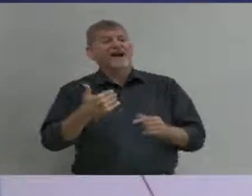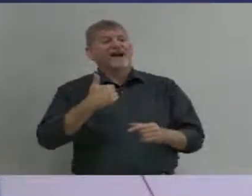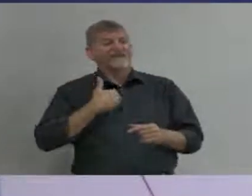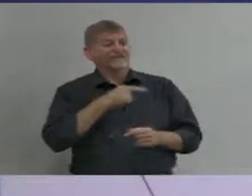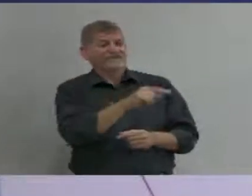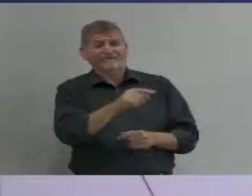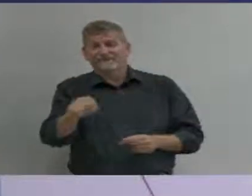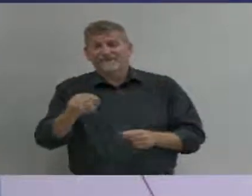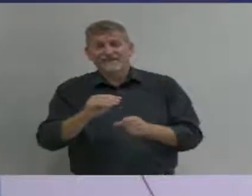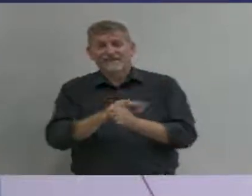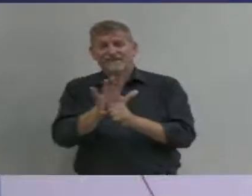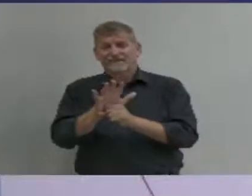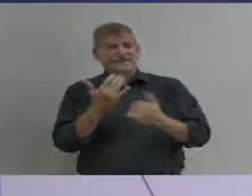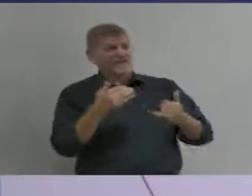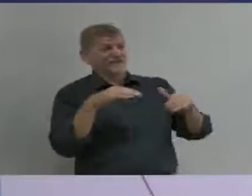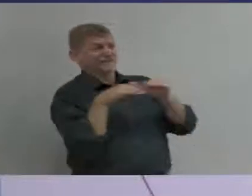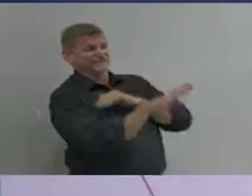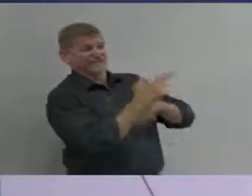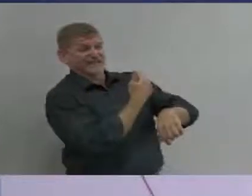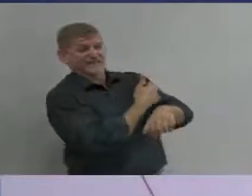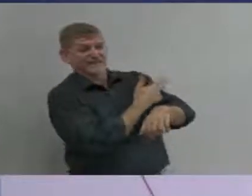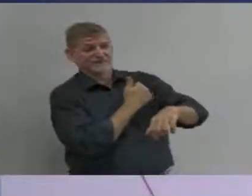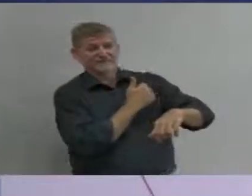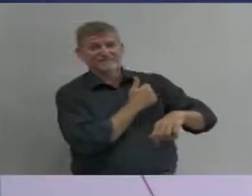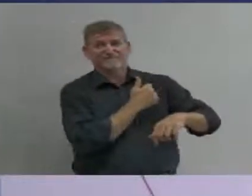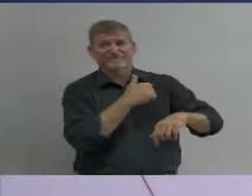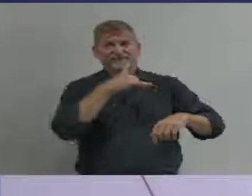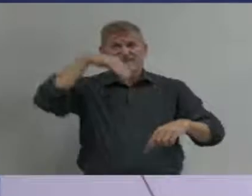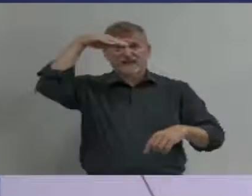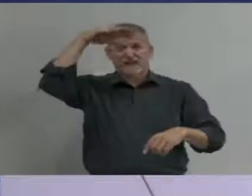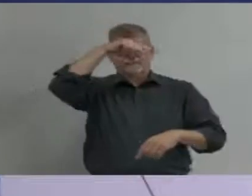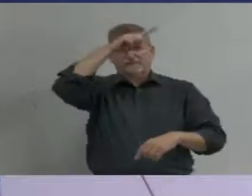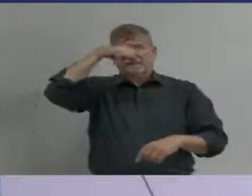hospitalized. It is currently, or for this week, the peak has